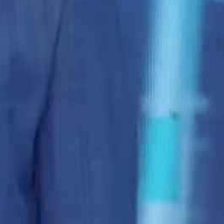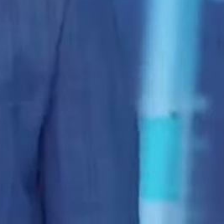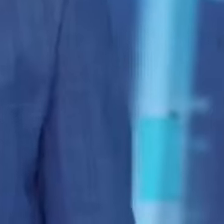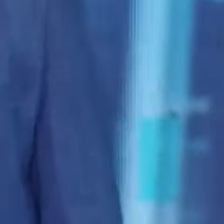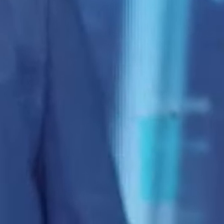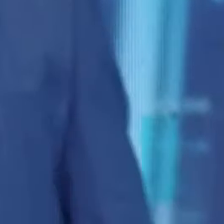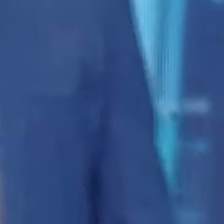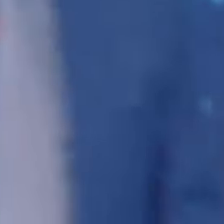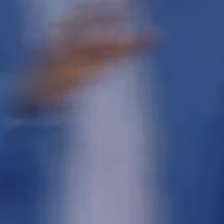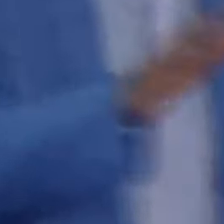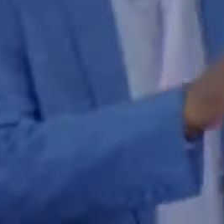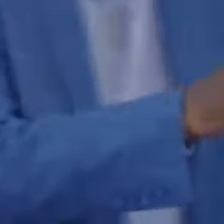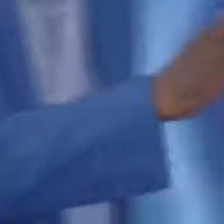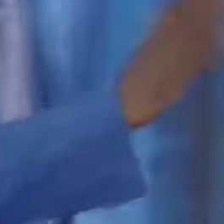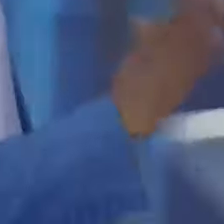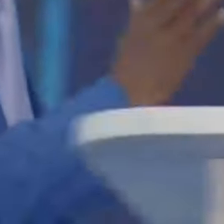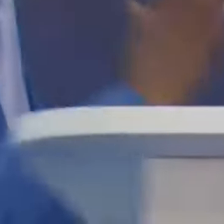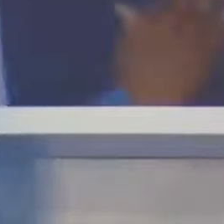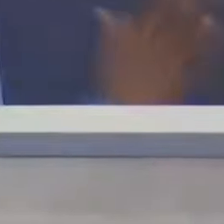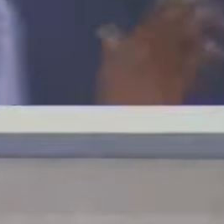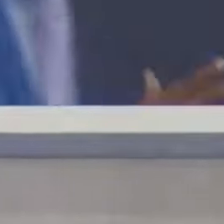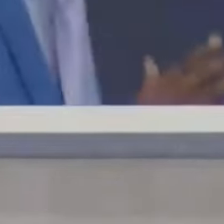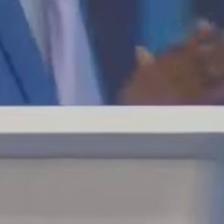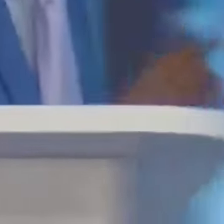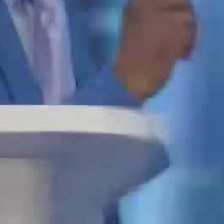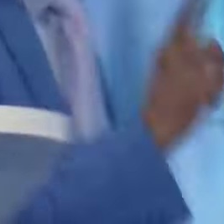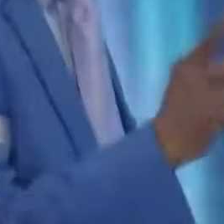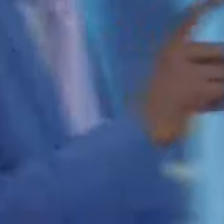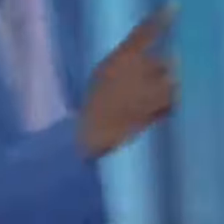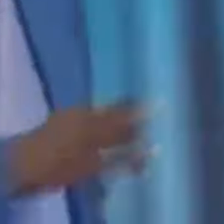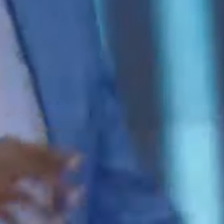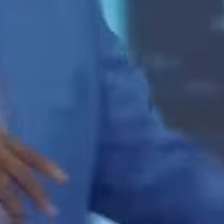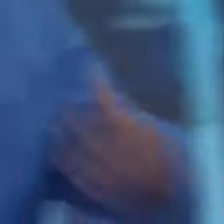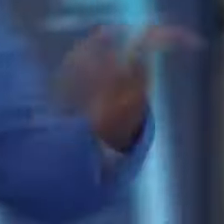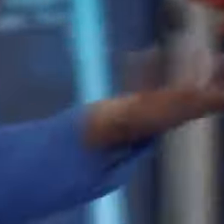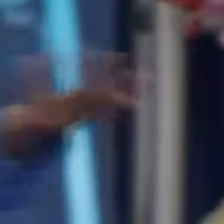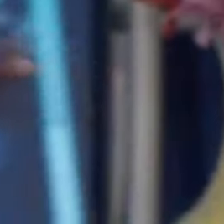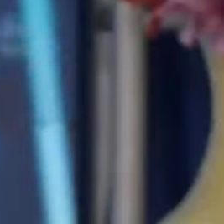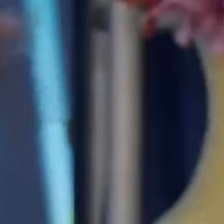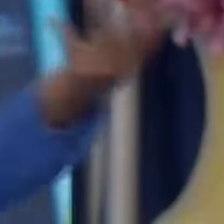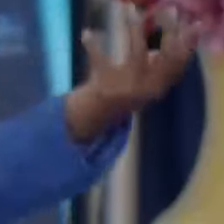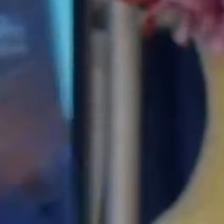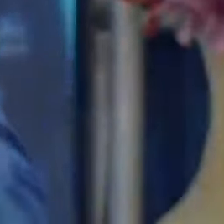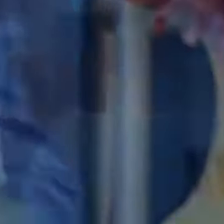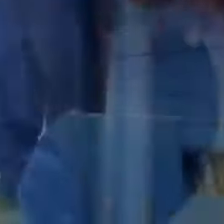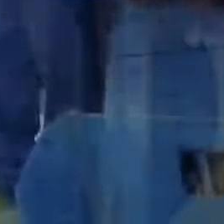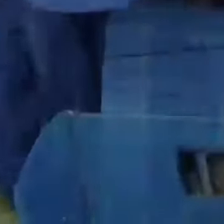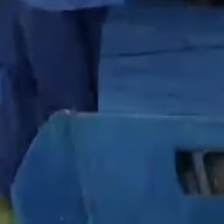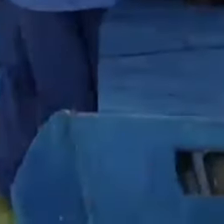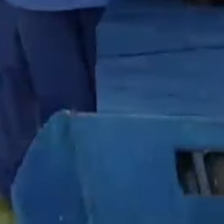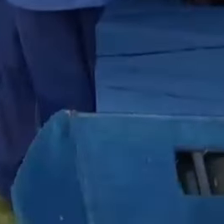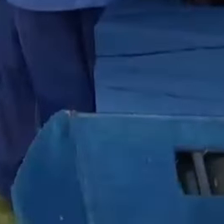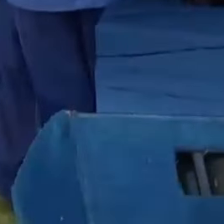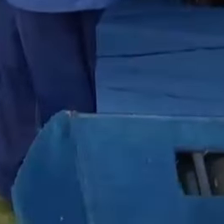days, research tells us for 21 days, you're fine automatically. It becomes what we call